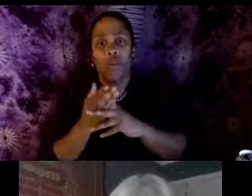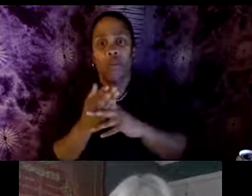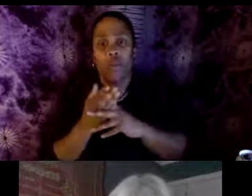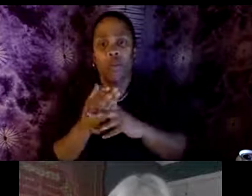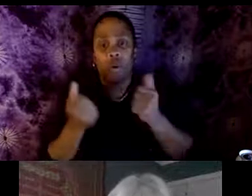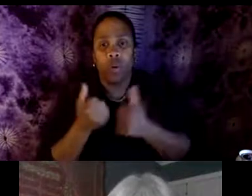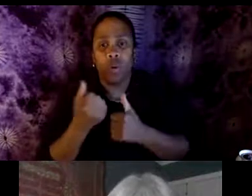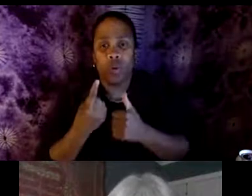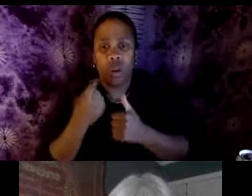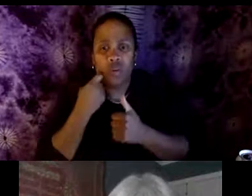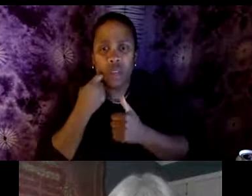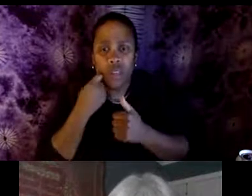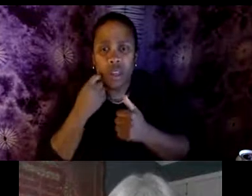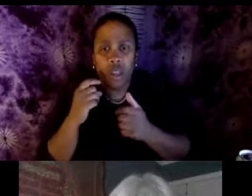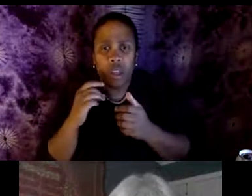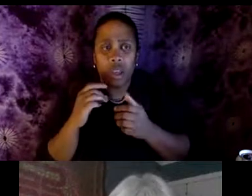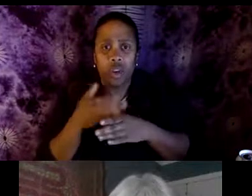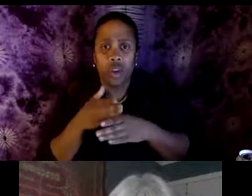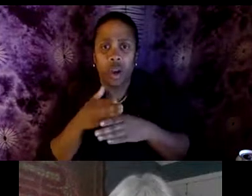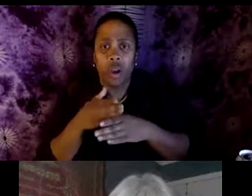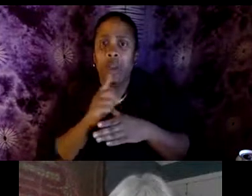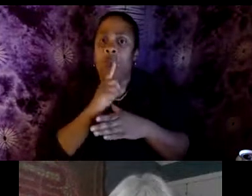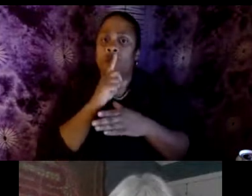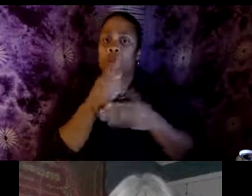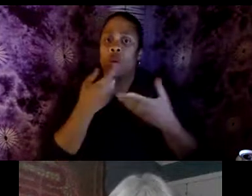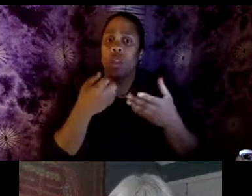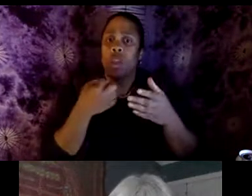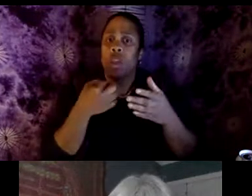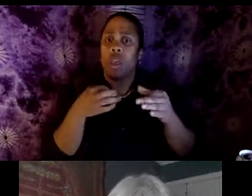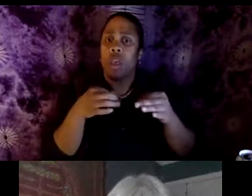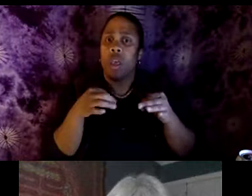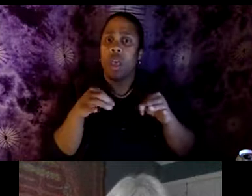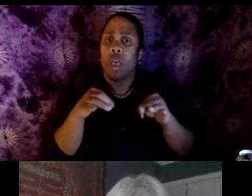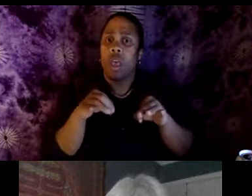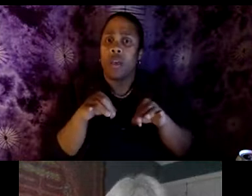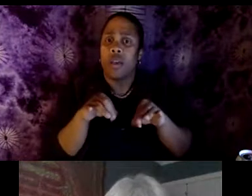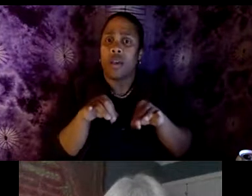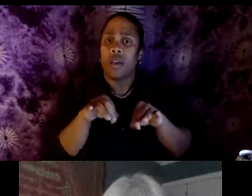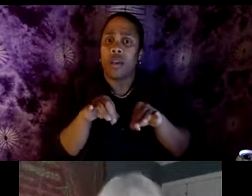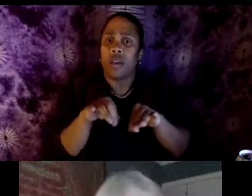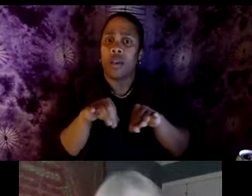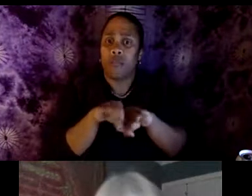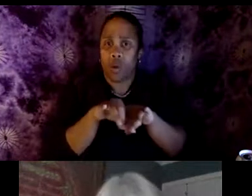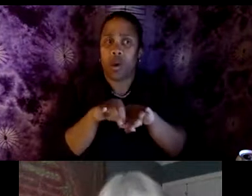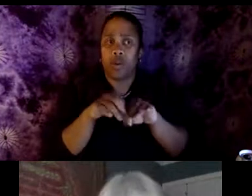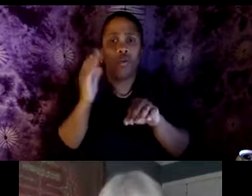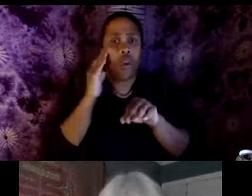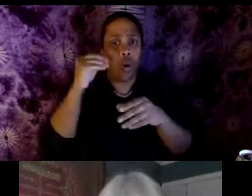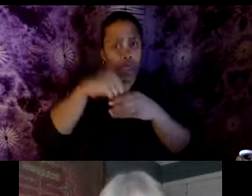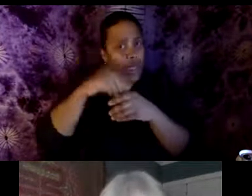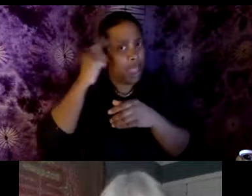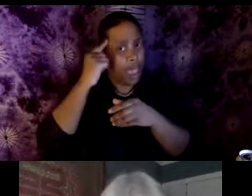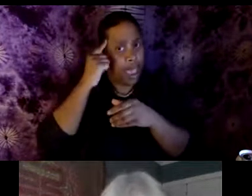was just sharing. It is so important that we, right, I think maybe it was you, Dr. Tina, that we not only know in our head, but that we know in our heart, and then also that we know it in our